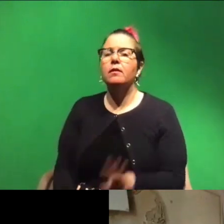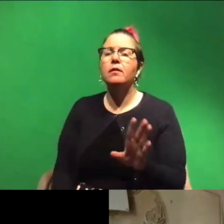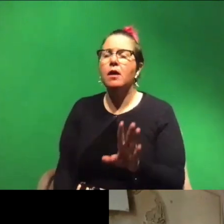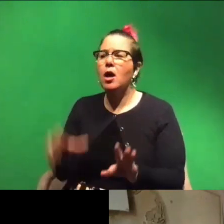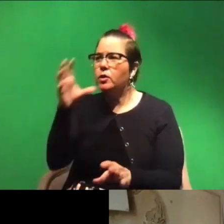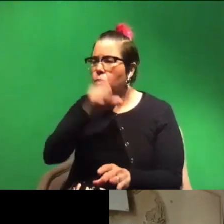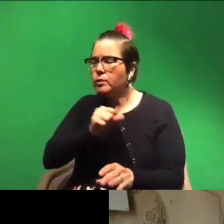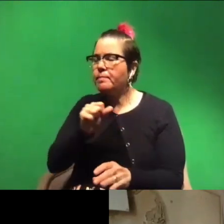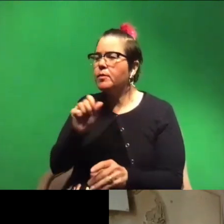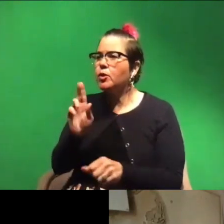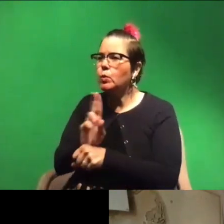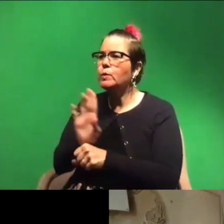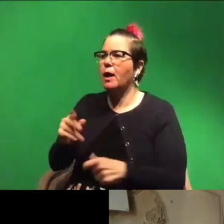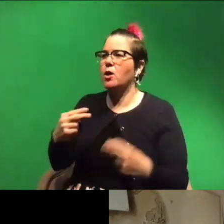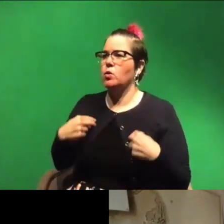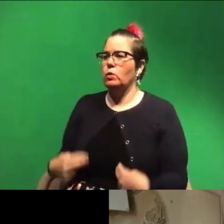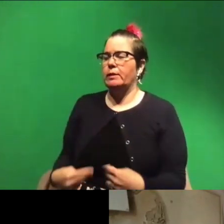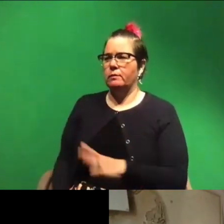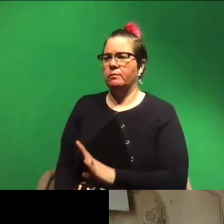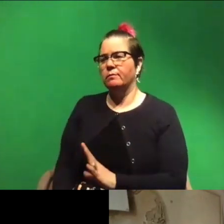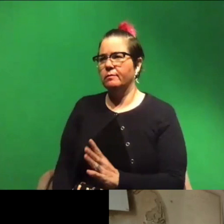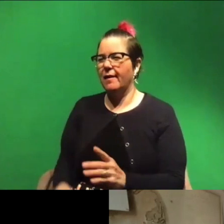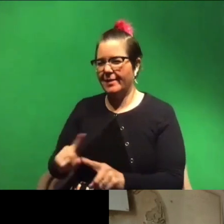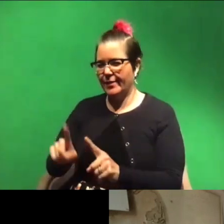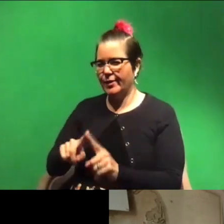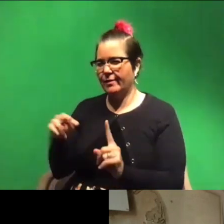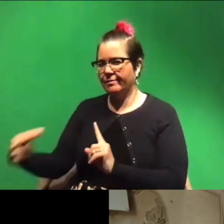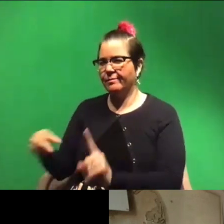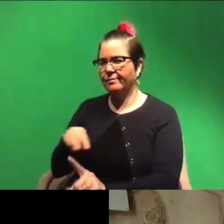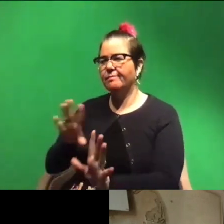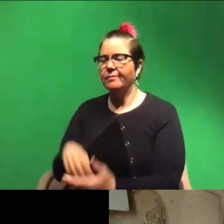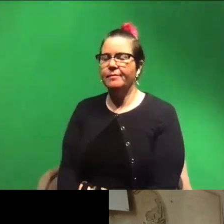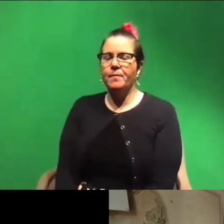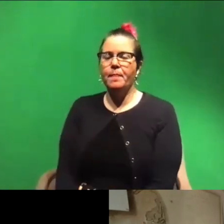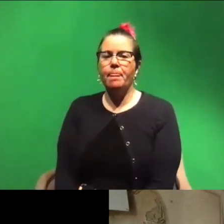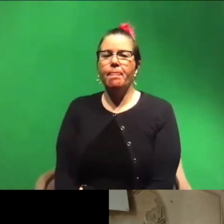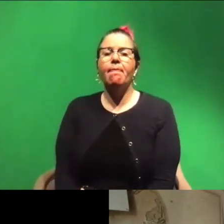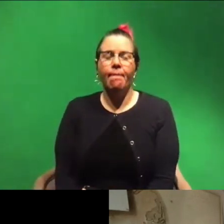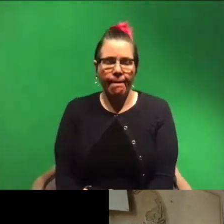by humans, because I don't know, there's a lot of different ways that could be interpreted. Yes.